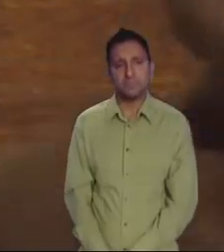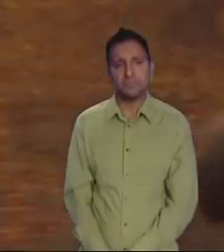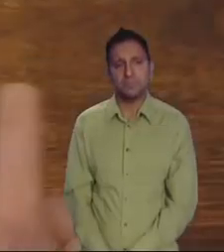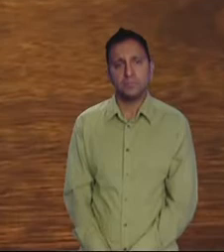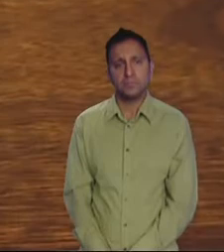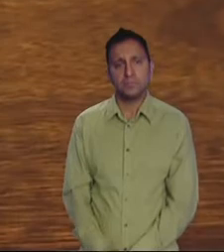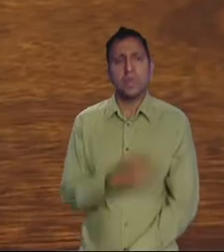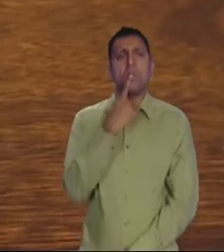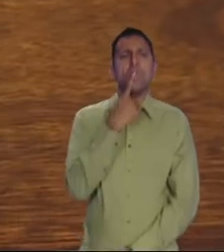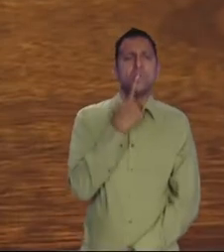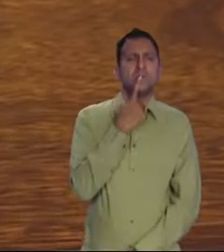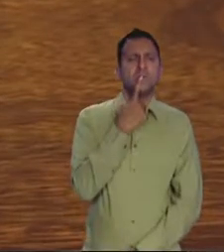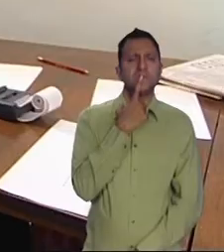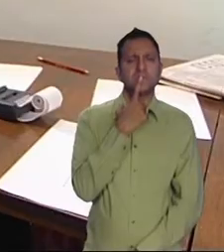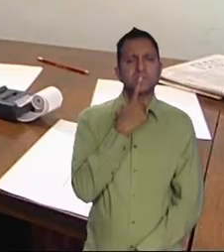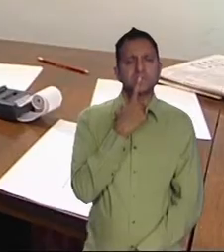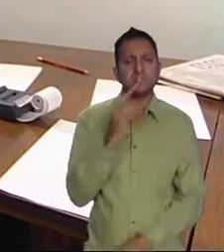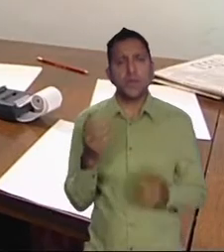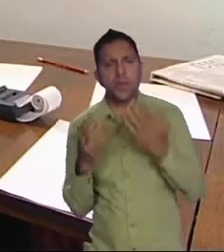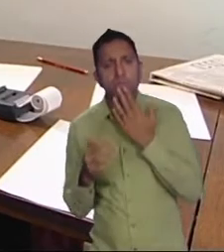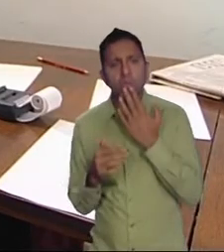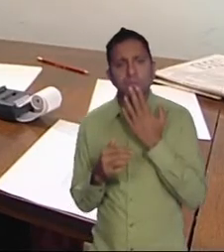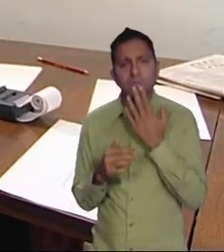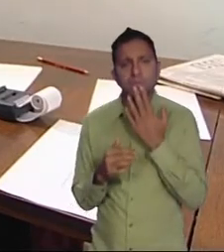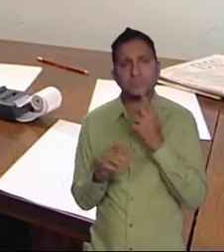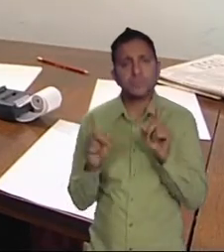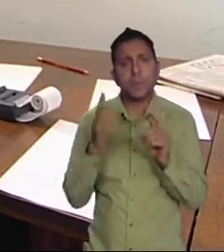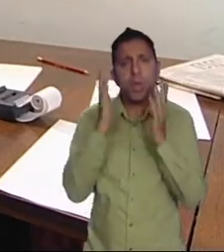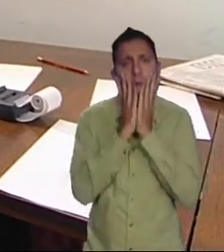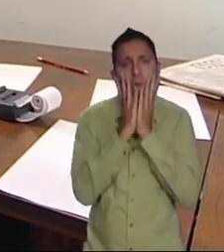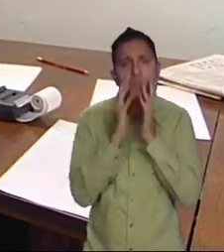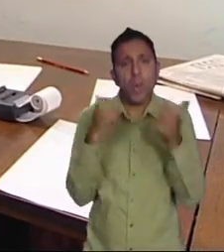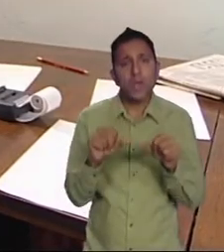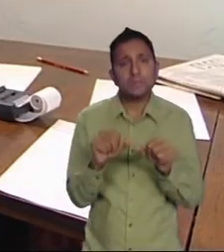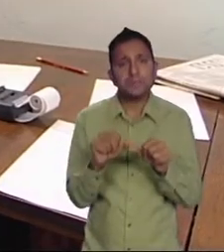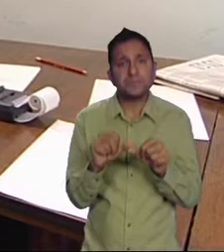Oh! Oh my God. We got it! Hallelujah. What was that?